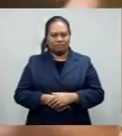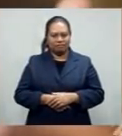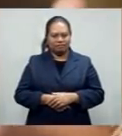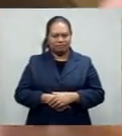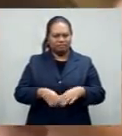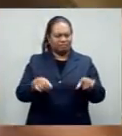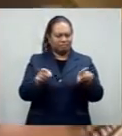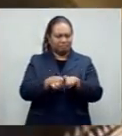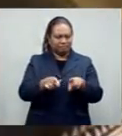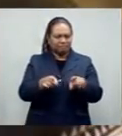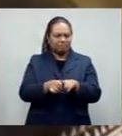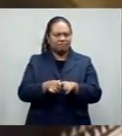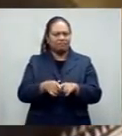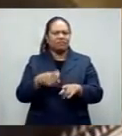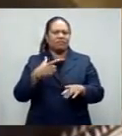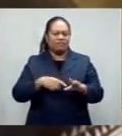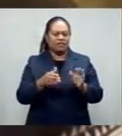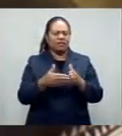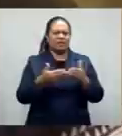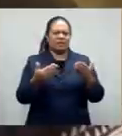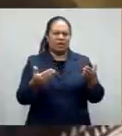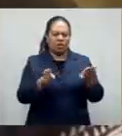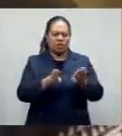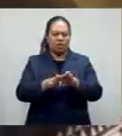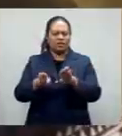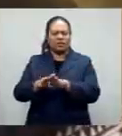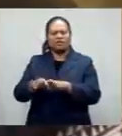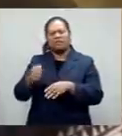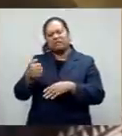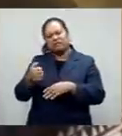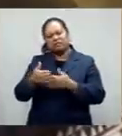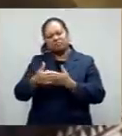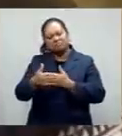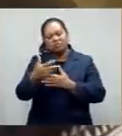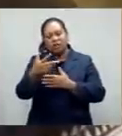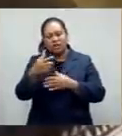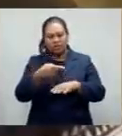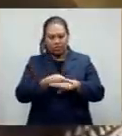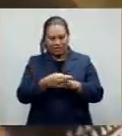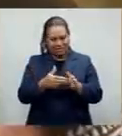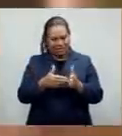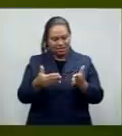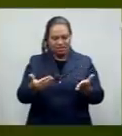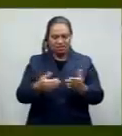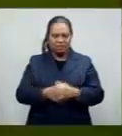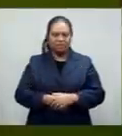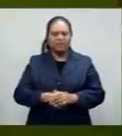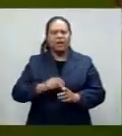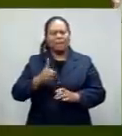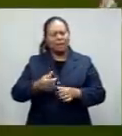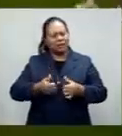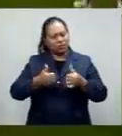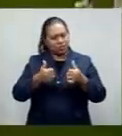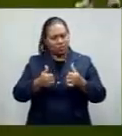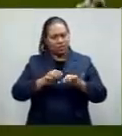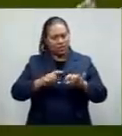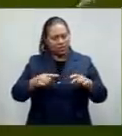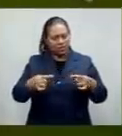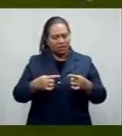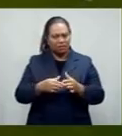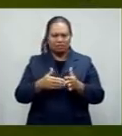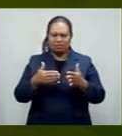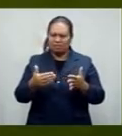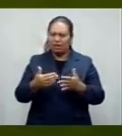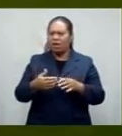similar like this. We were in lockdown for, I think, 6 to 8 weeks. So, the good thing is we've been through